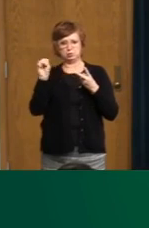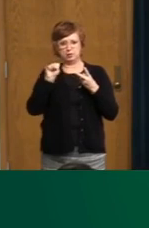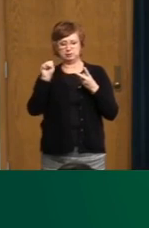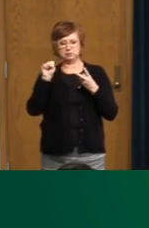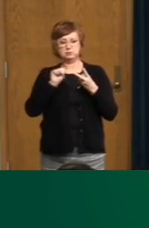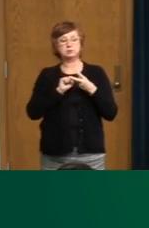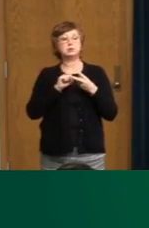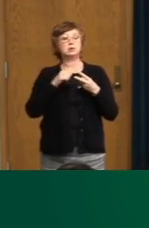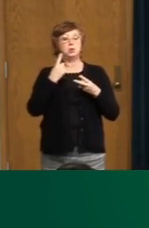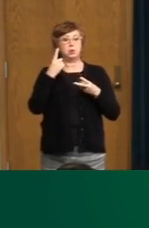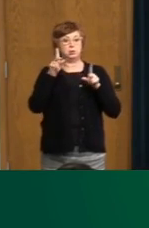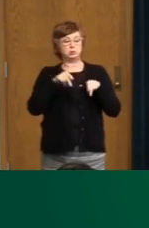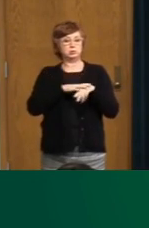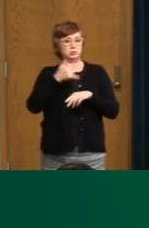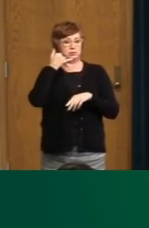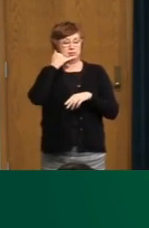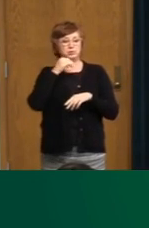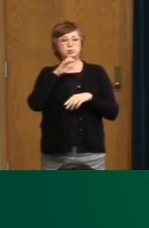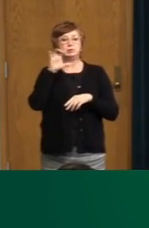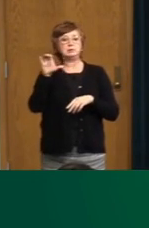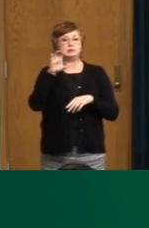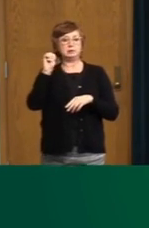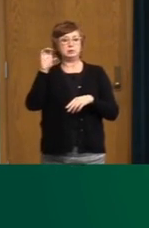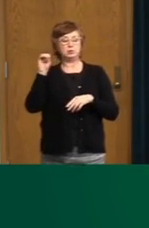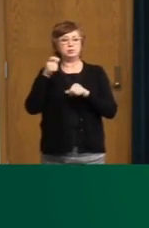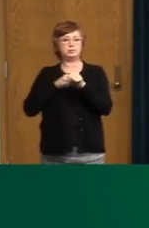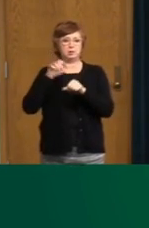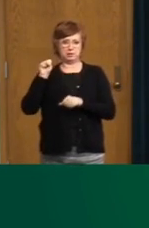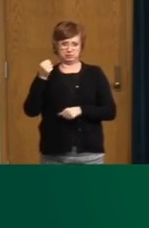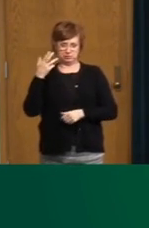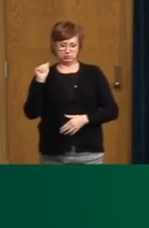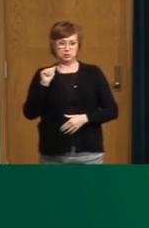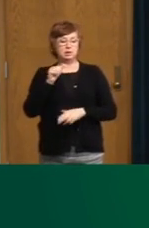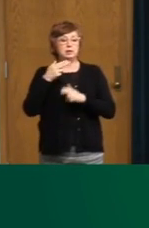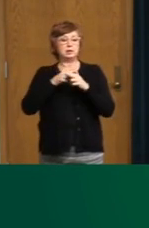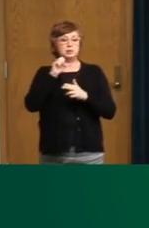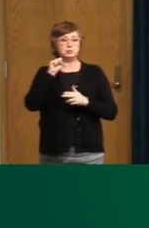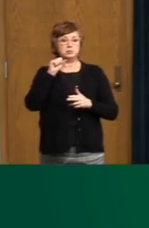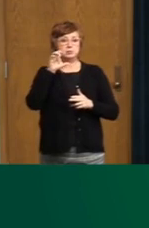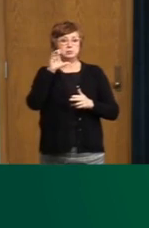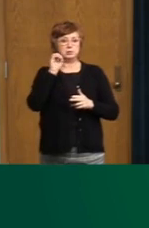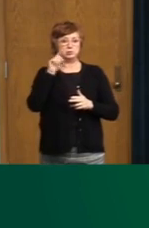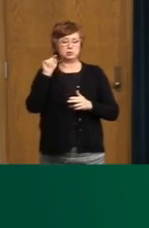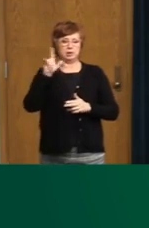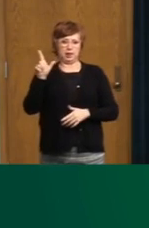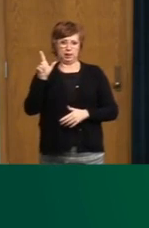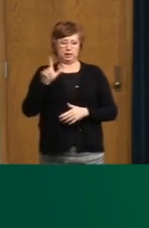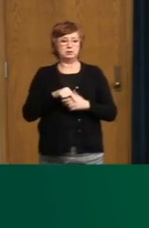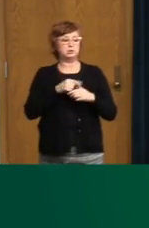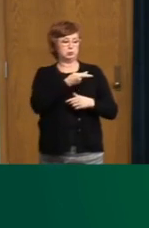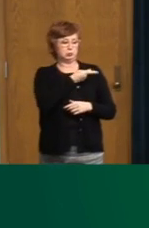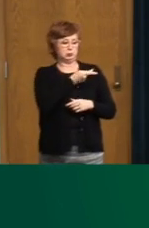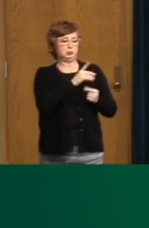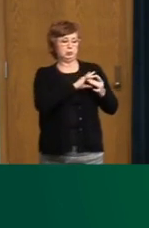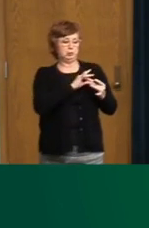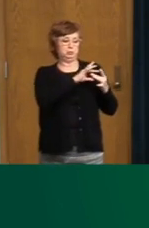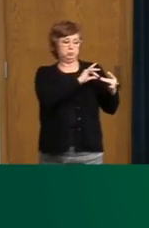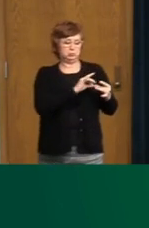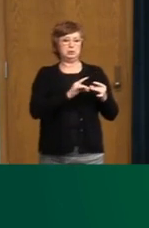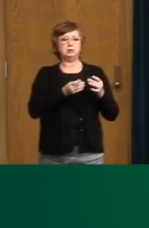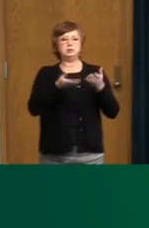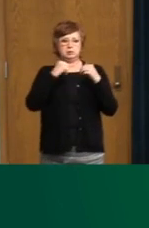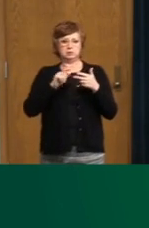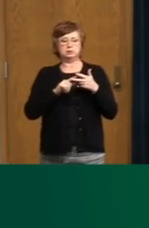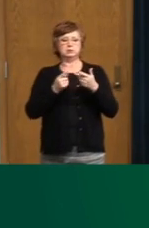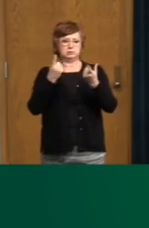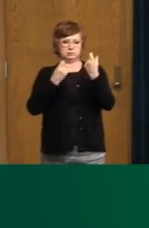in Saskatoon is CEO of the Saskatchewan Health Authority, Scott Livingstone. Both the Premier and Dr. Shahab will have an opening statement,